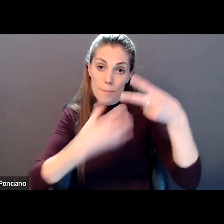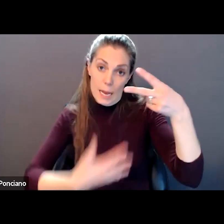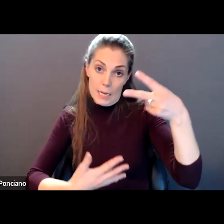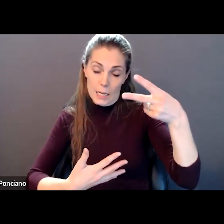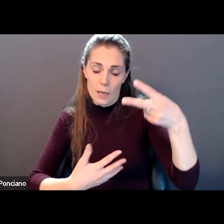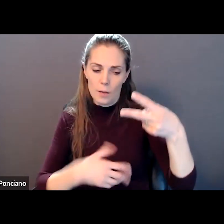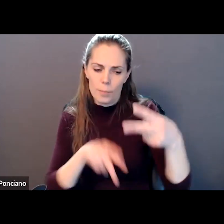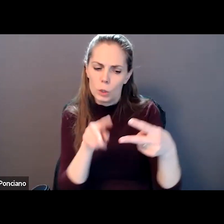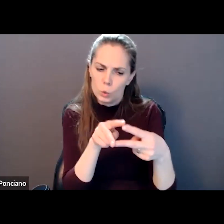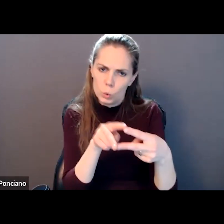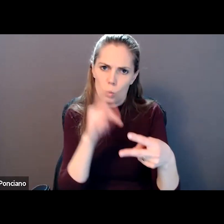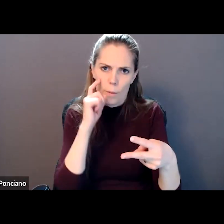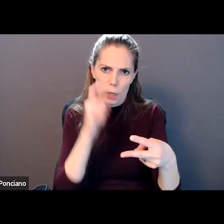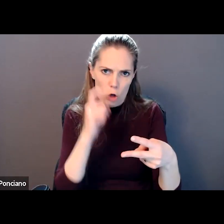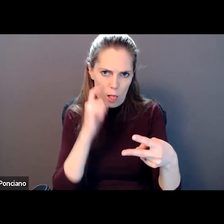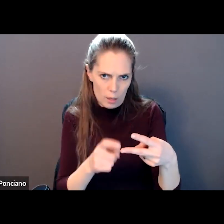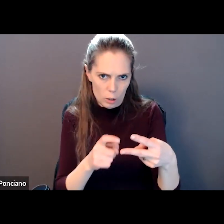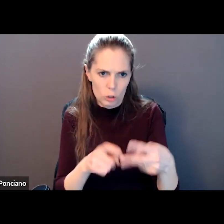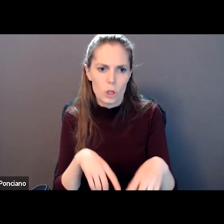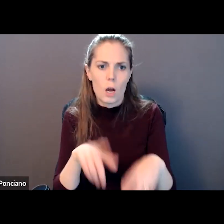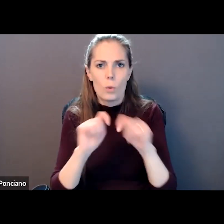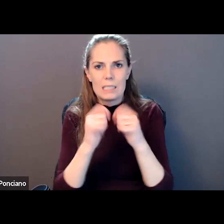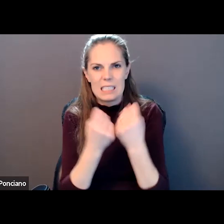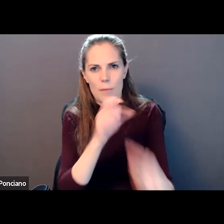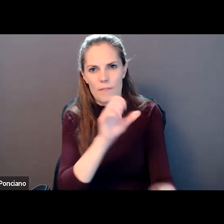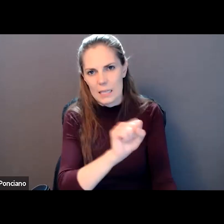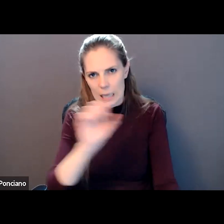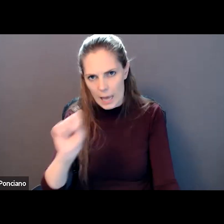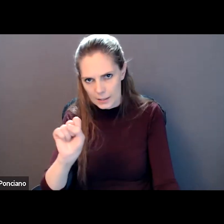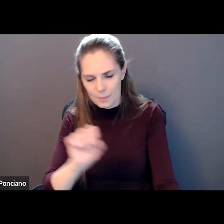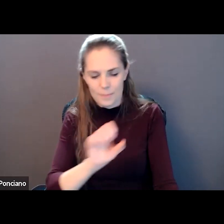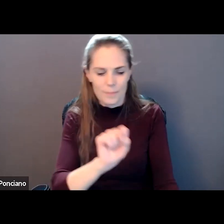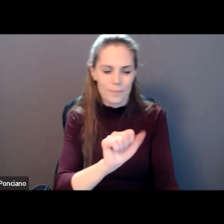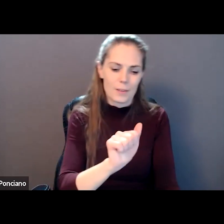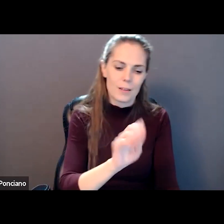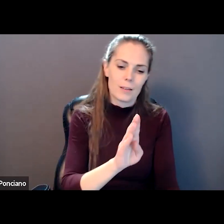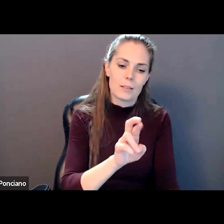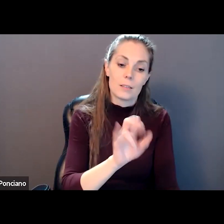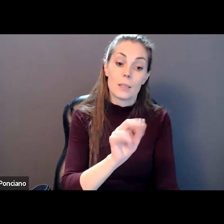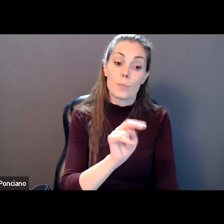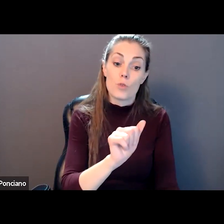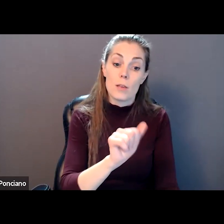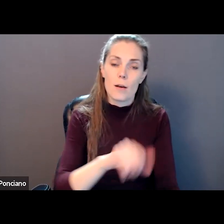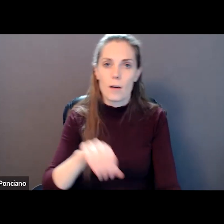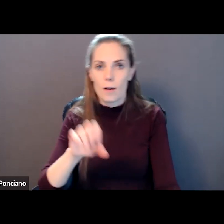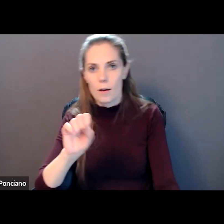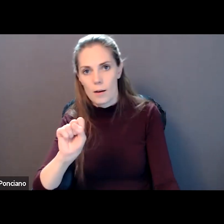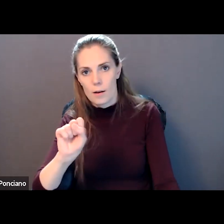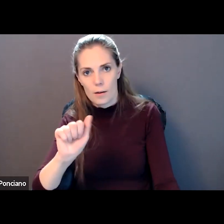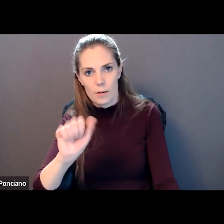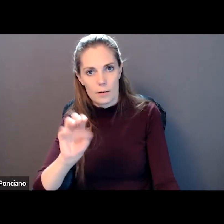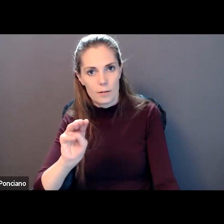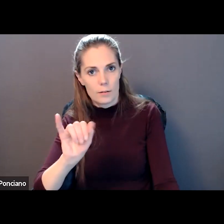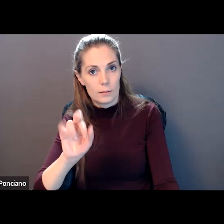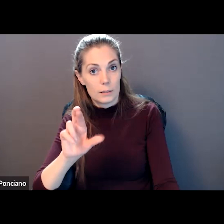acknowledge our team of S&S, Sabrina and Samira, who have been really